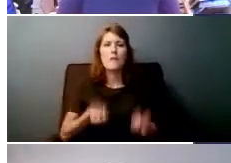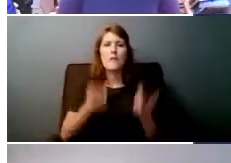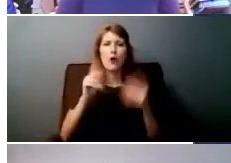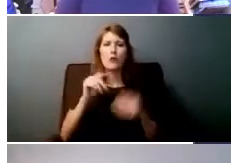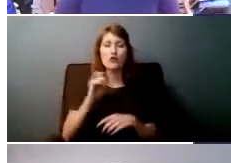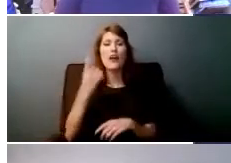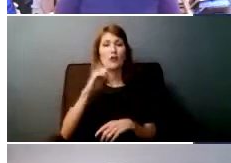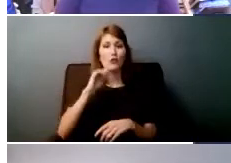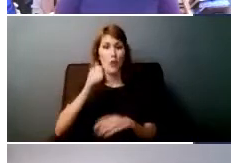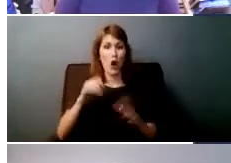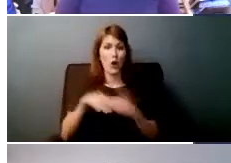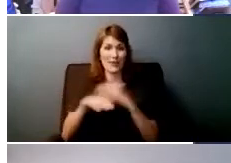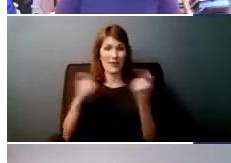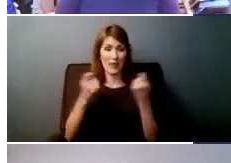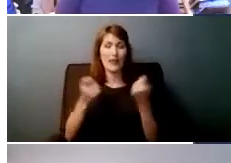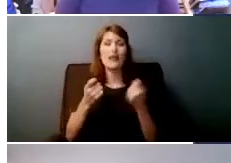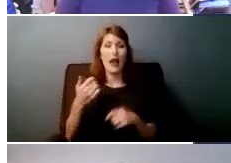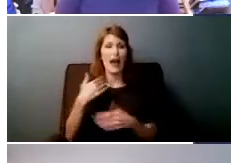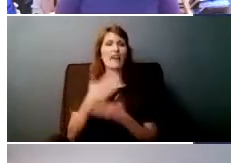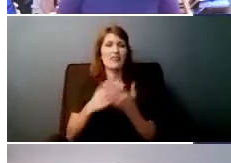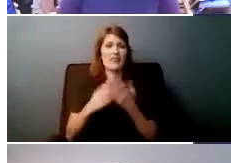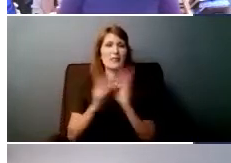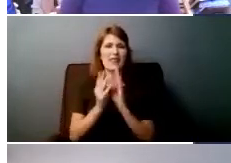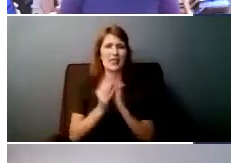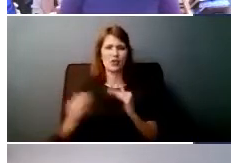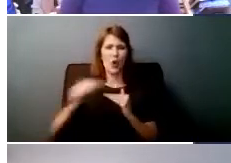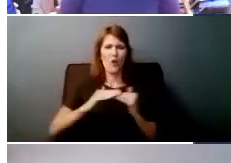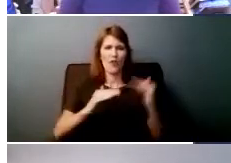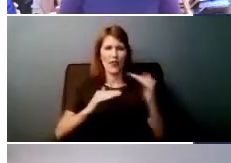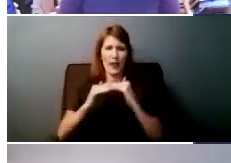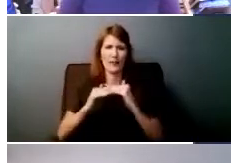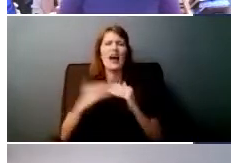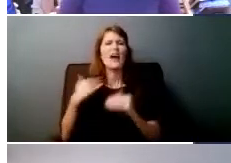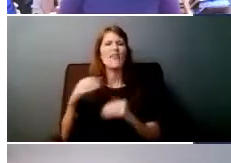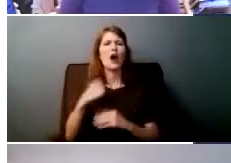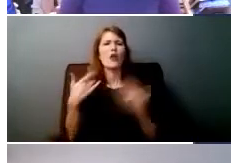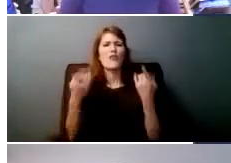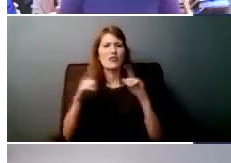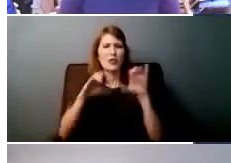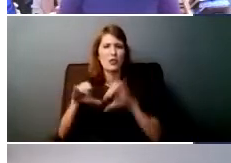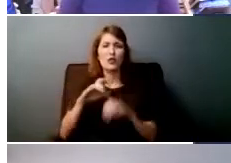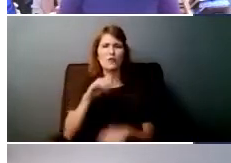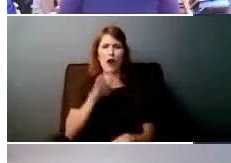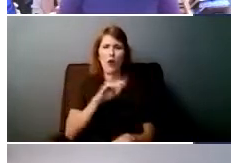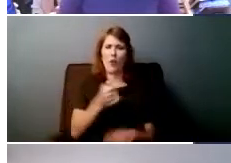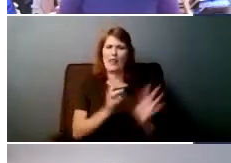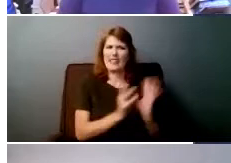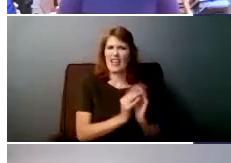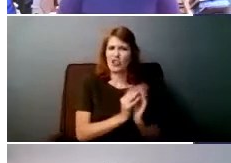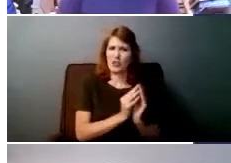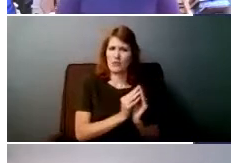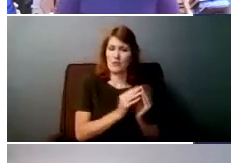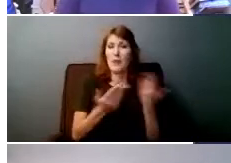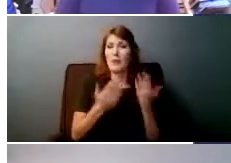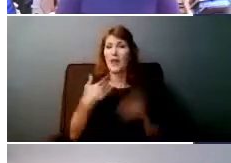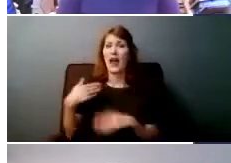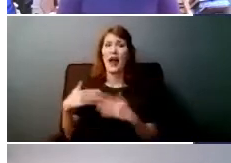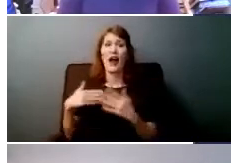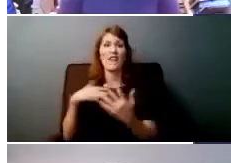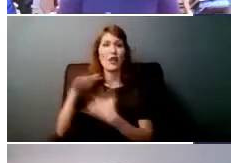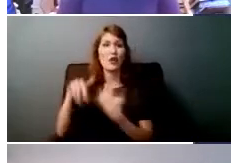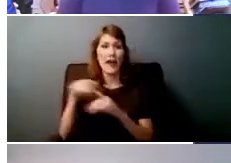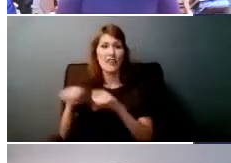There are other things that you can do other than sitting in sessions. Are there going to be sessions plus interactive breakouts? Are there going